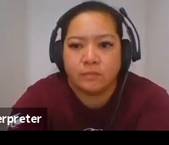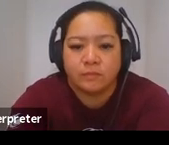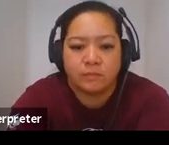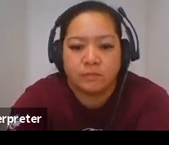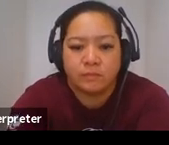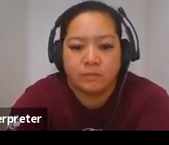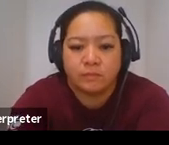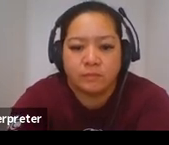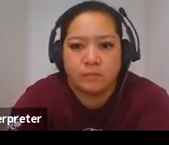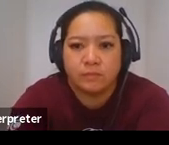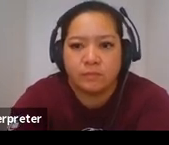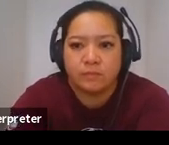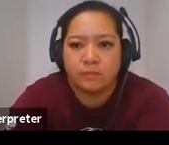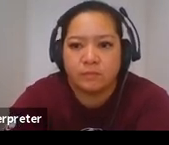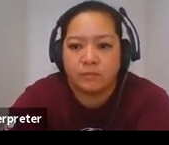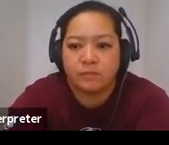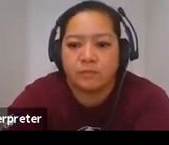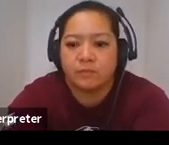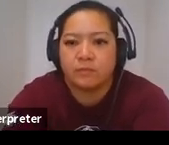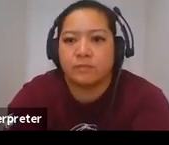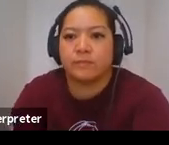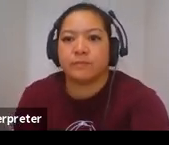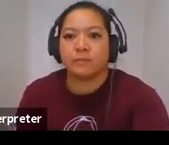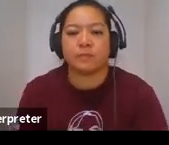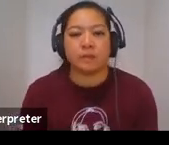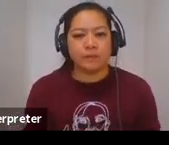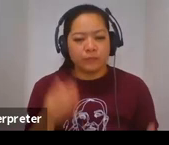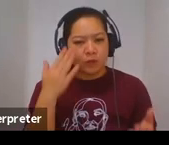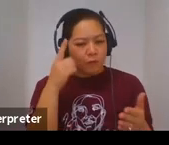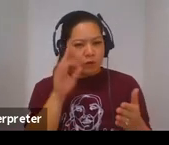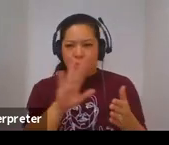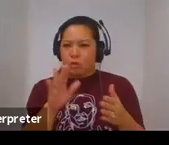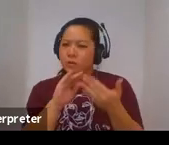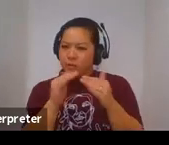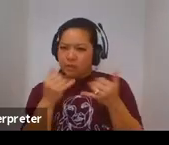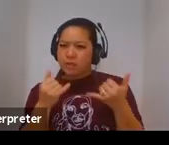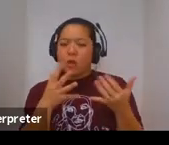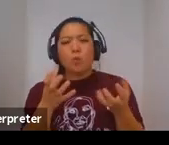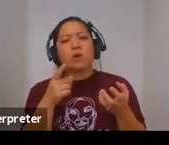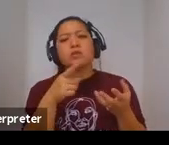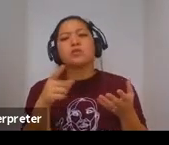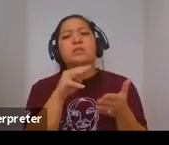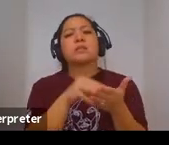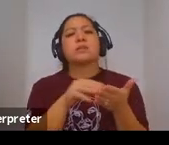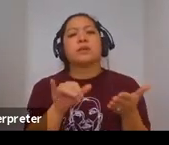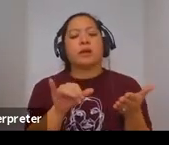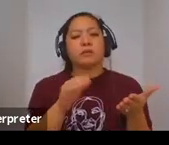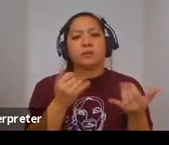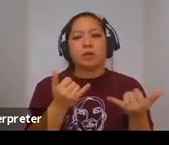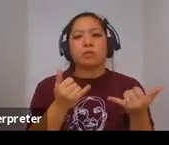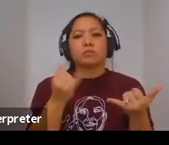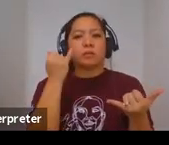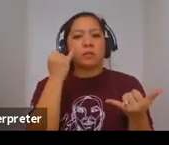cultural norms or expectations for your community, I want you to center that.